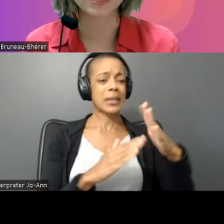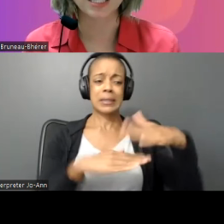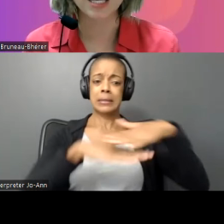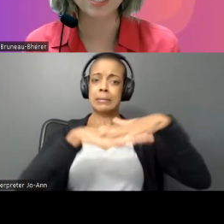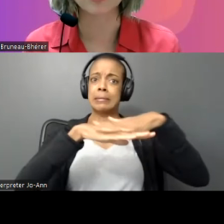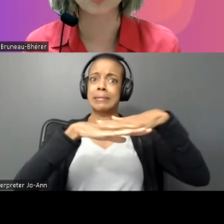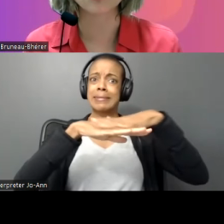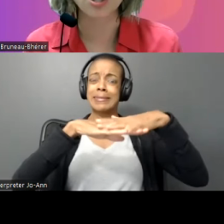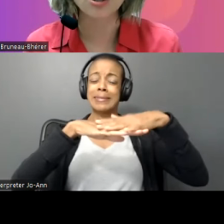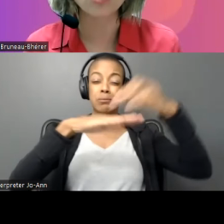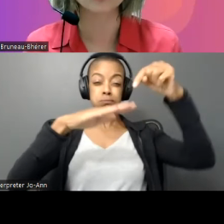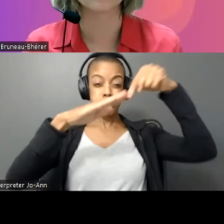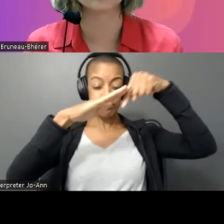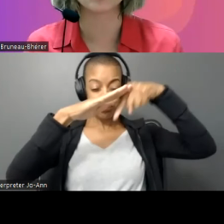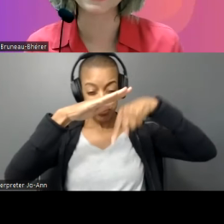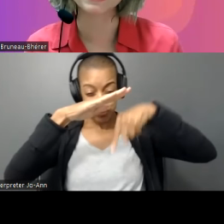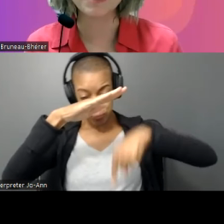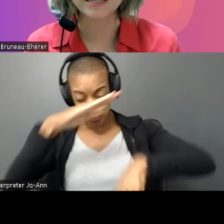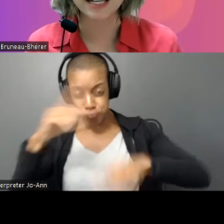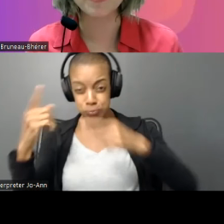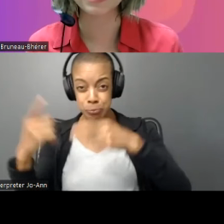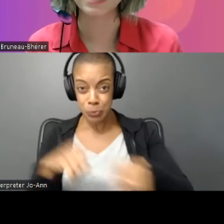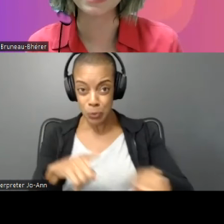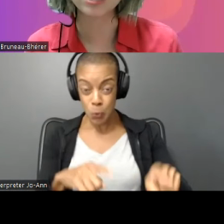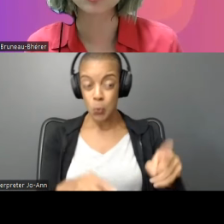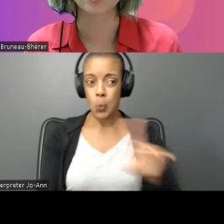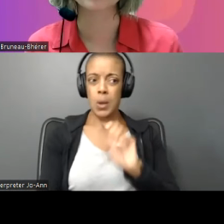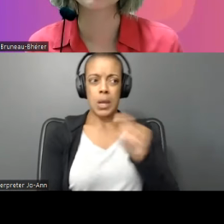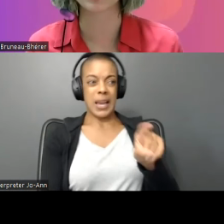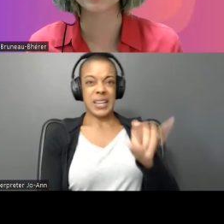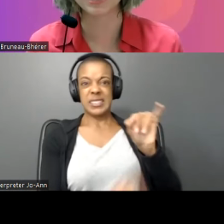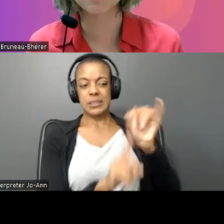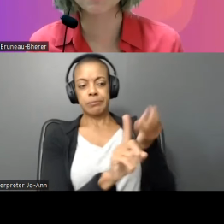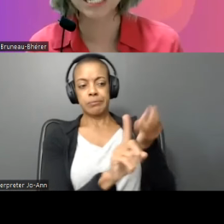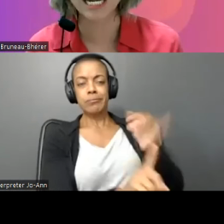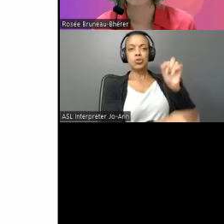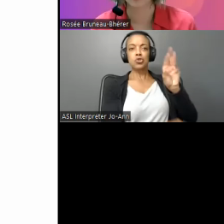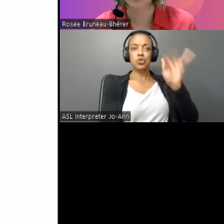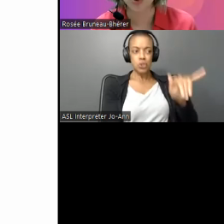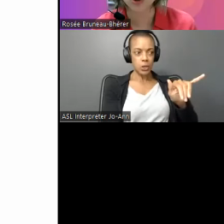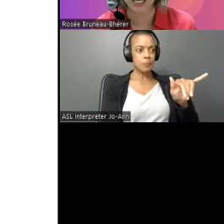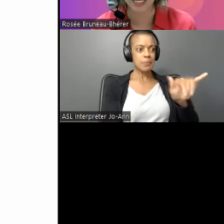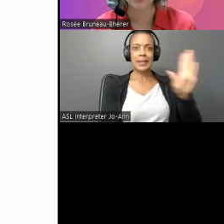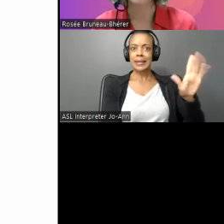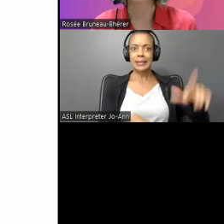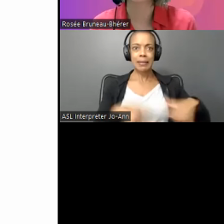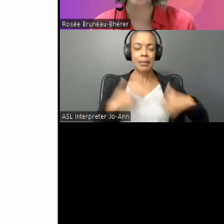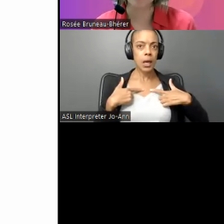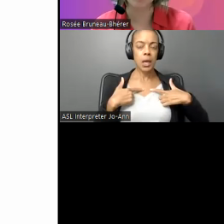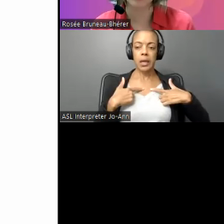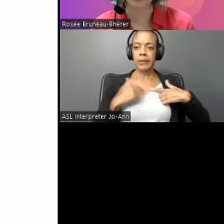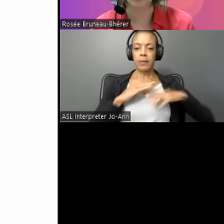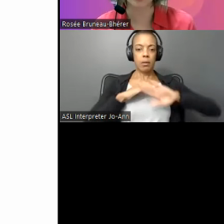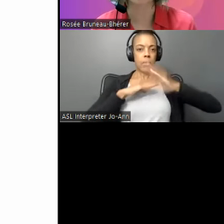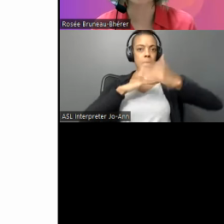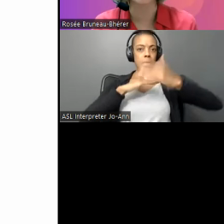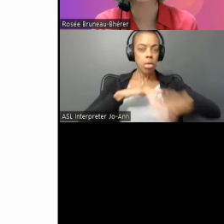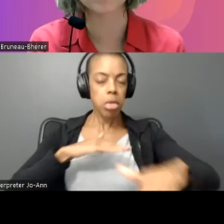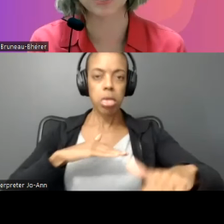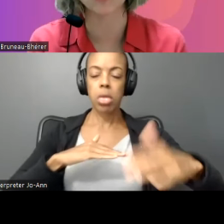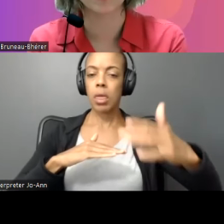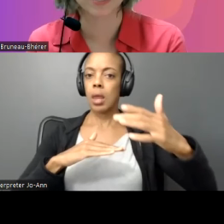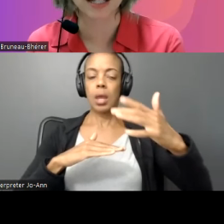ask people who've known Jeremy for a while, we realize that he's experienced instability, negligence, and he's been exposed to intimate partner